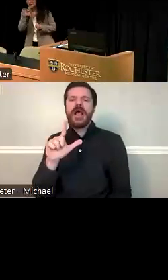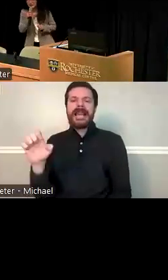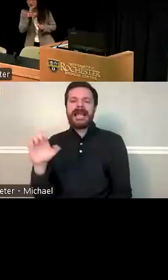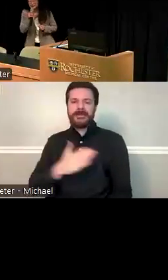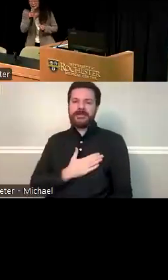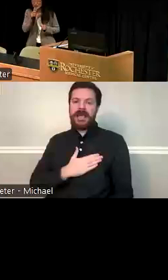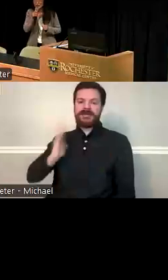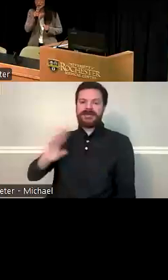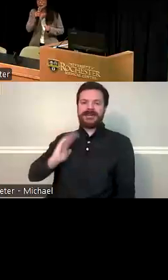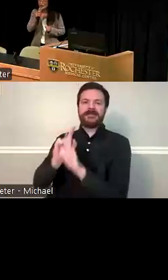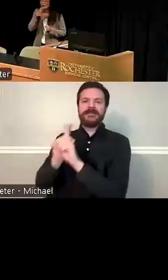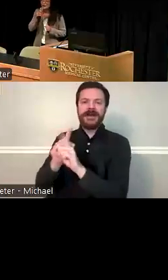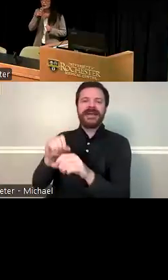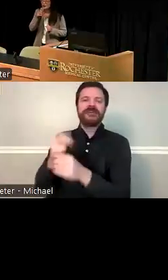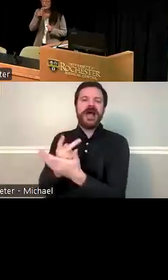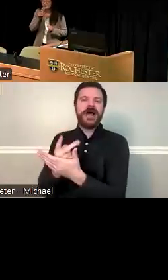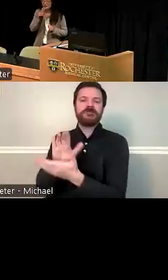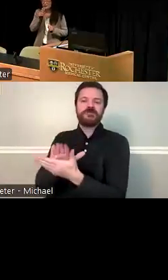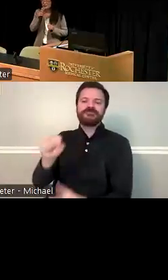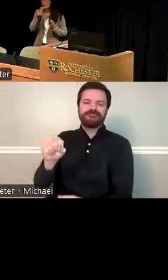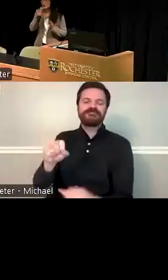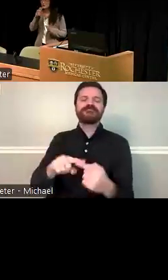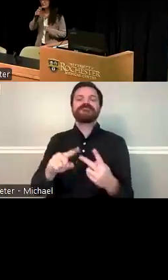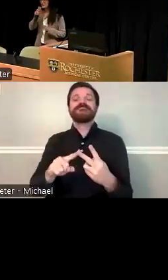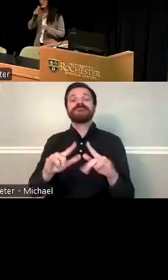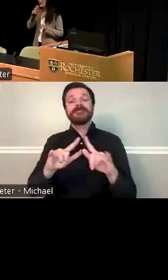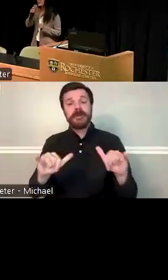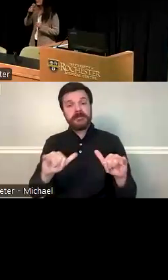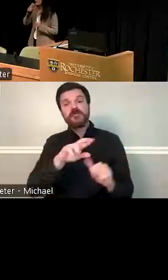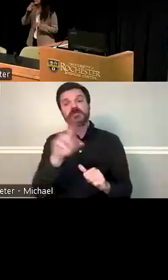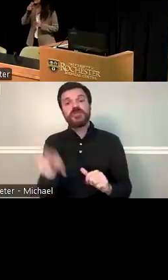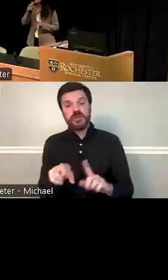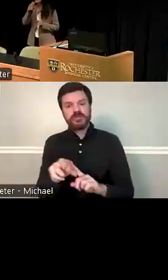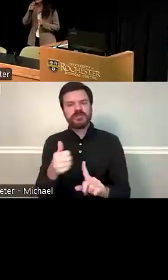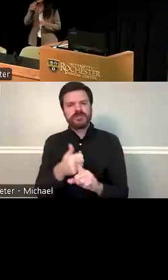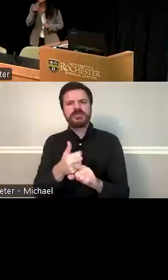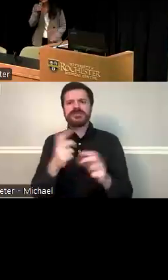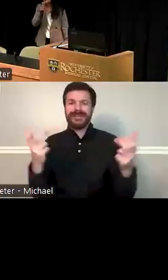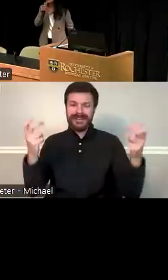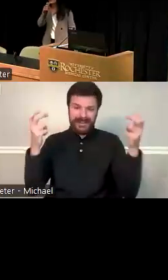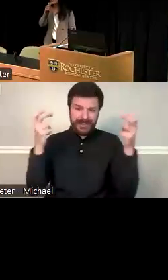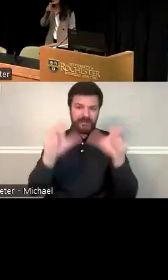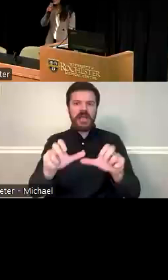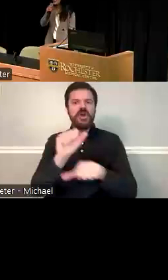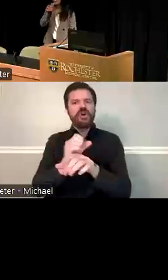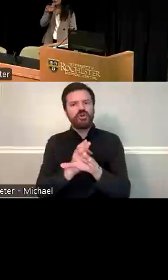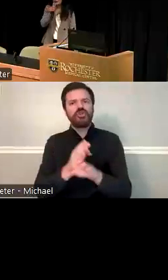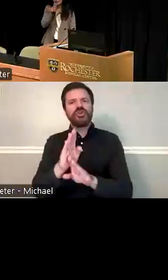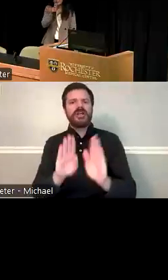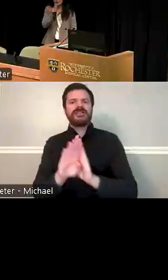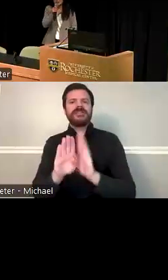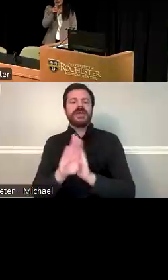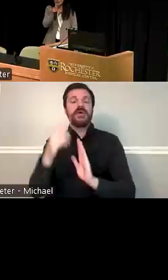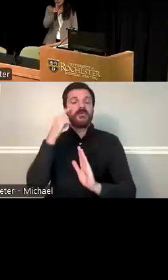me in graduate school, but also because Rochester has invested in the career development of